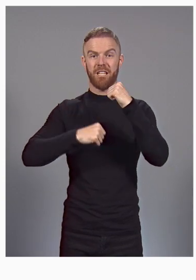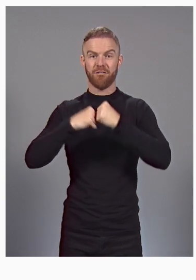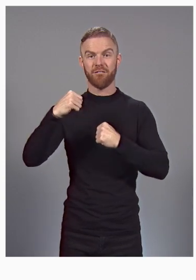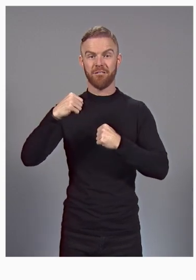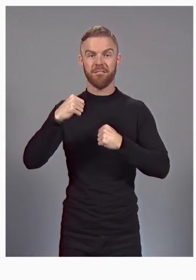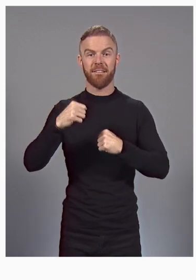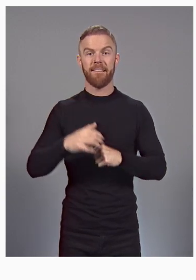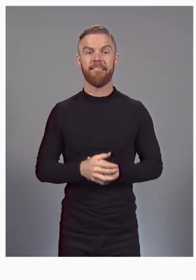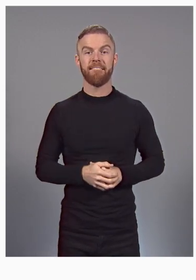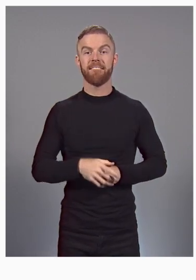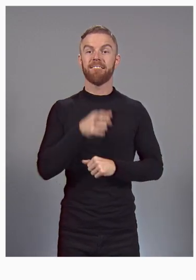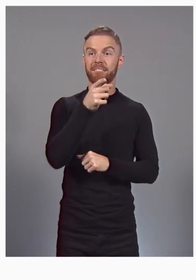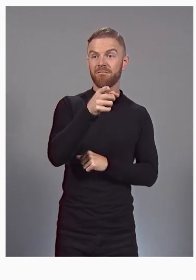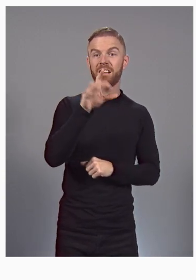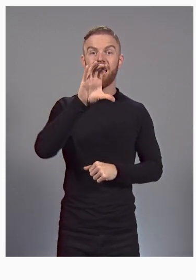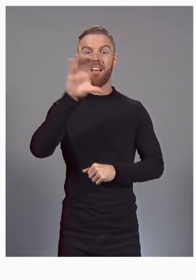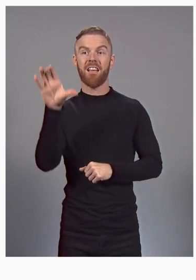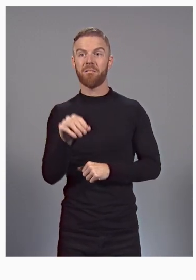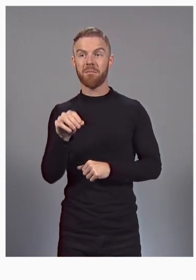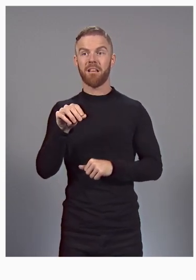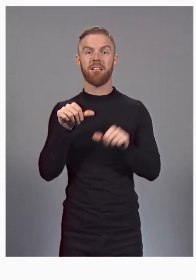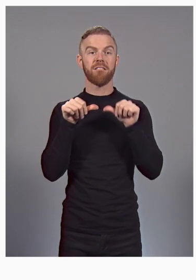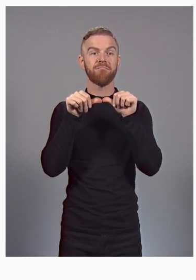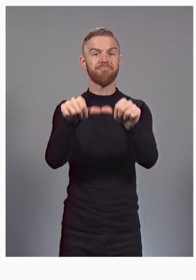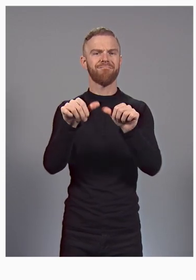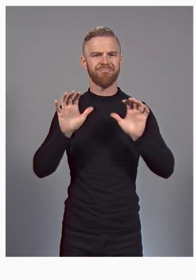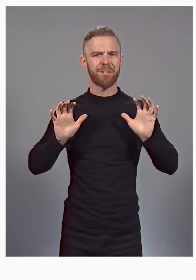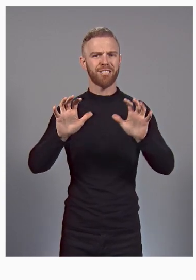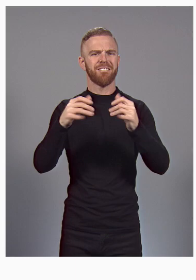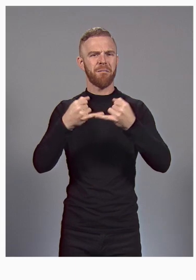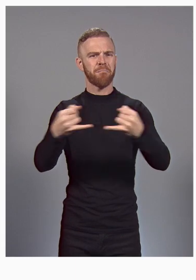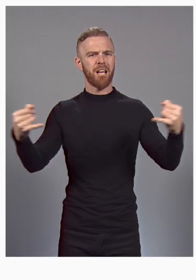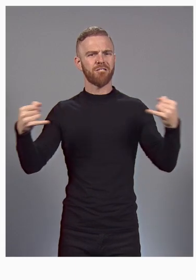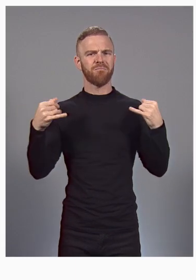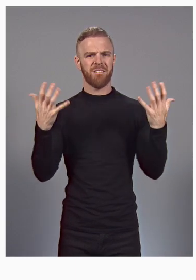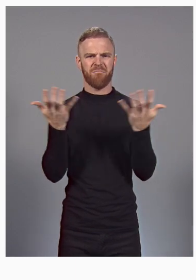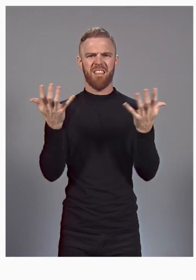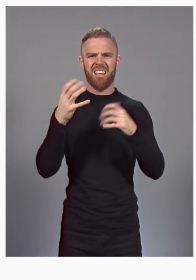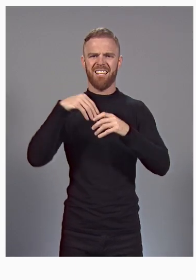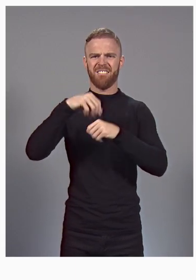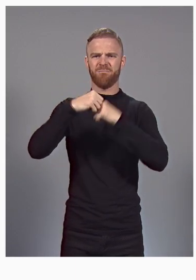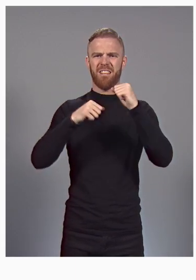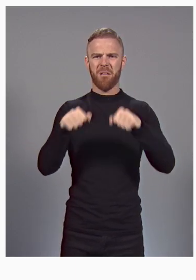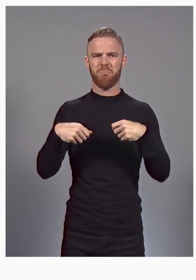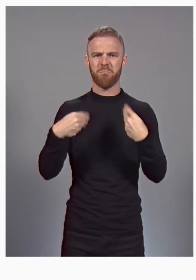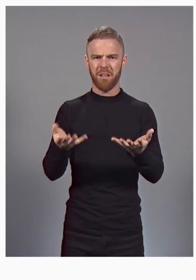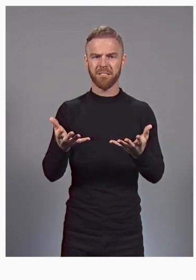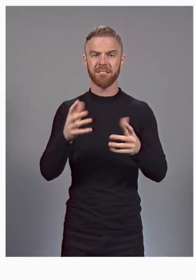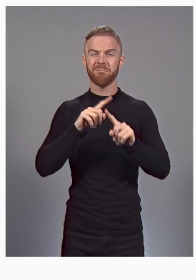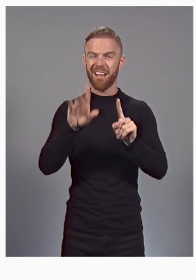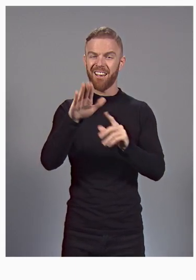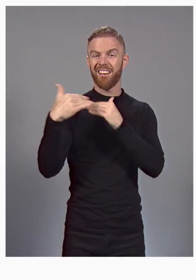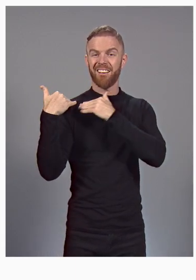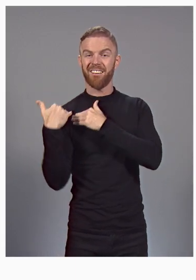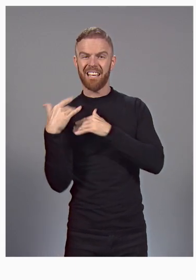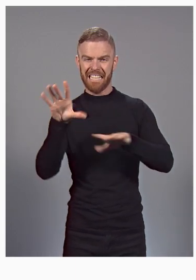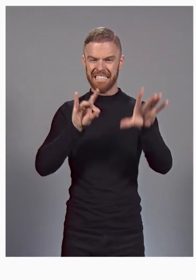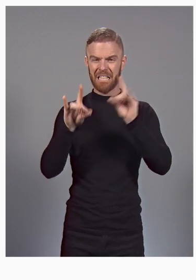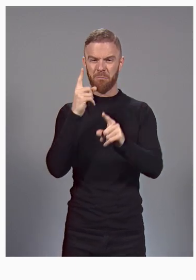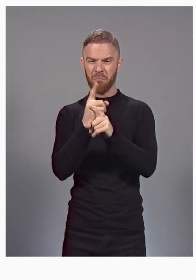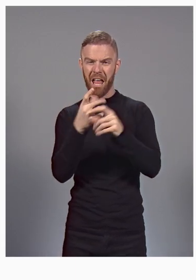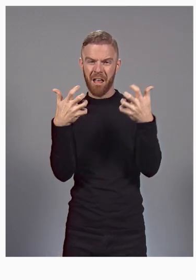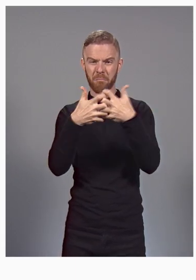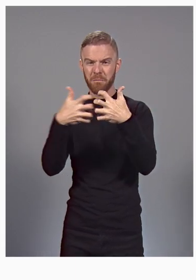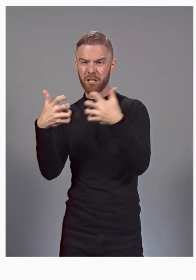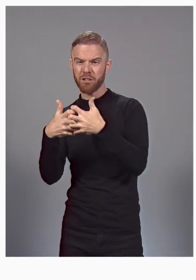and your companies continue to push the boundaries of what infrastructure can provide. Yet the burden of picking the just right combination of components